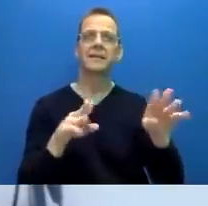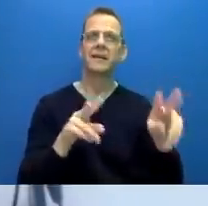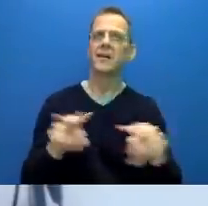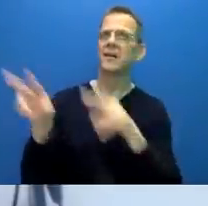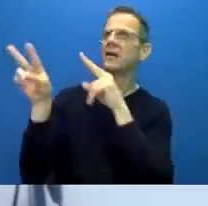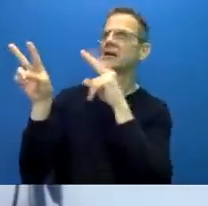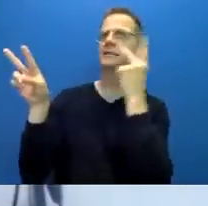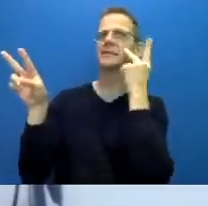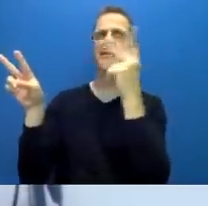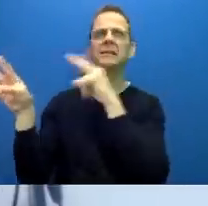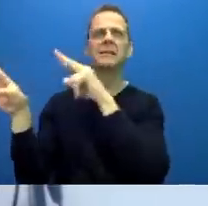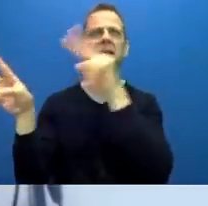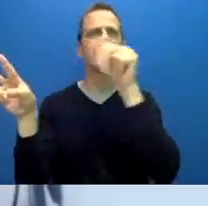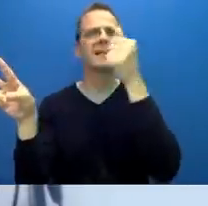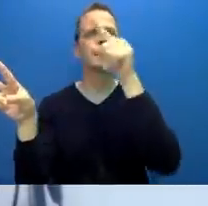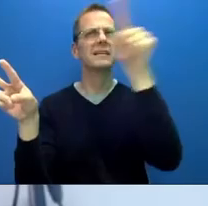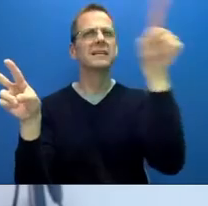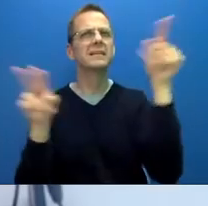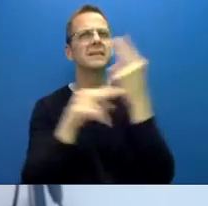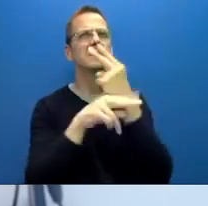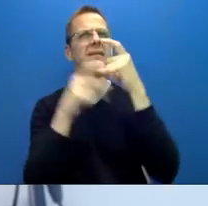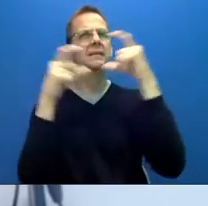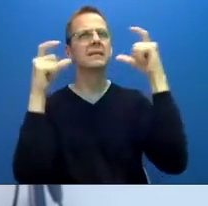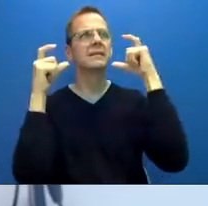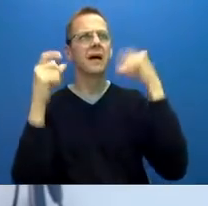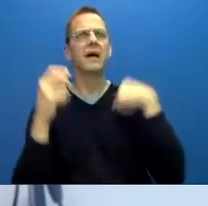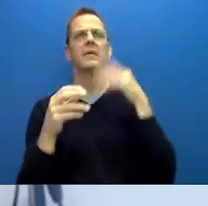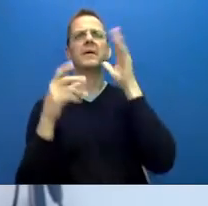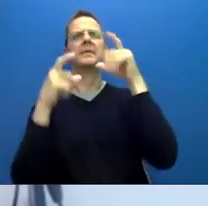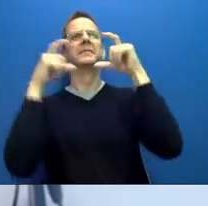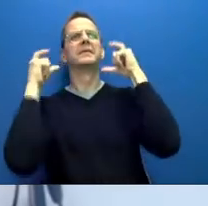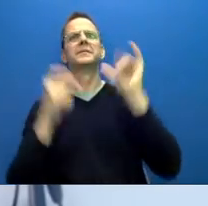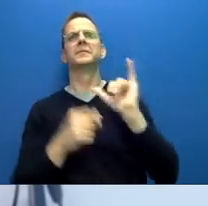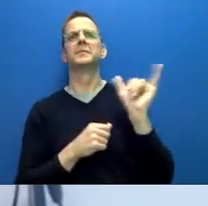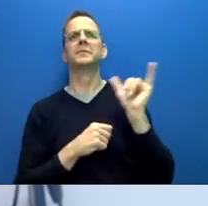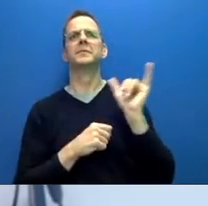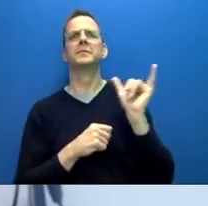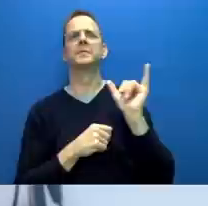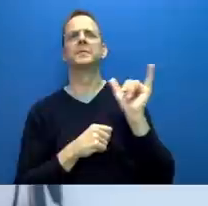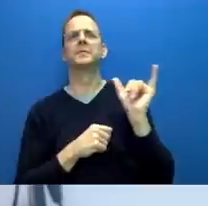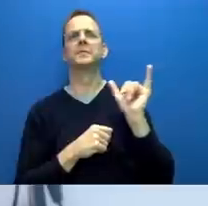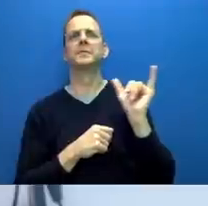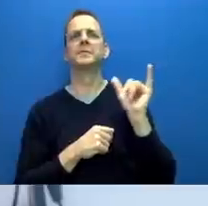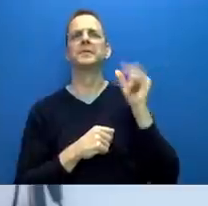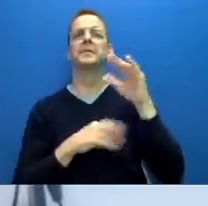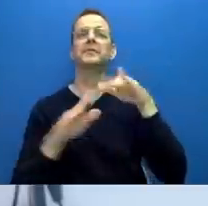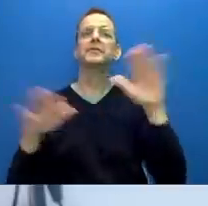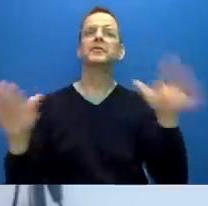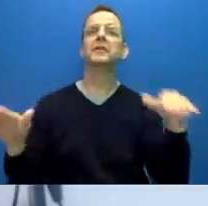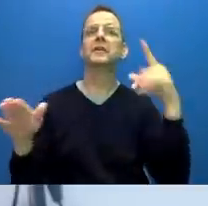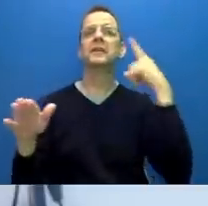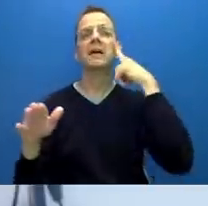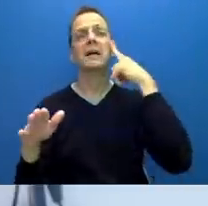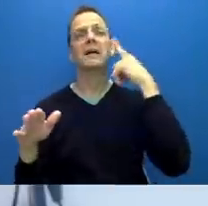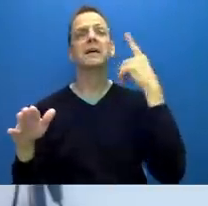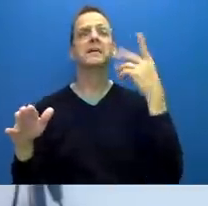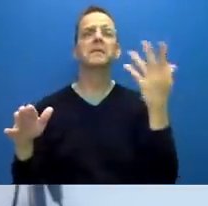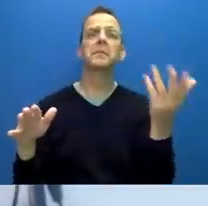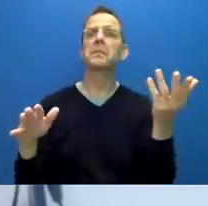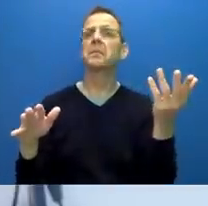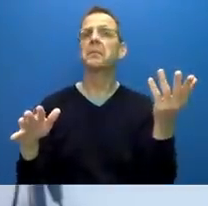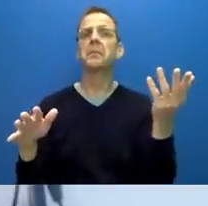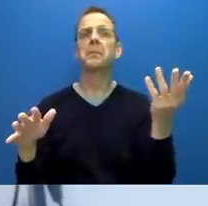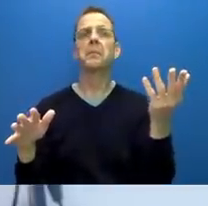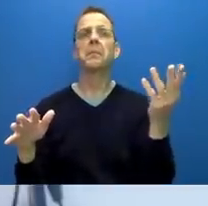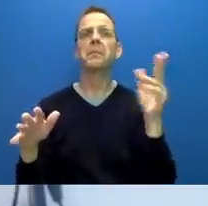they believe that it's socially acceptable and I'm wearing them and everybody else is wearing them, they report that it's comfortable. I was even asking